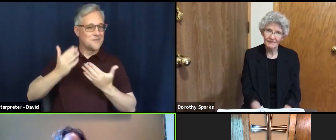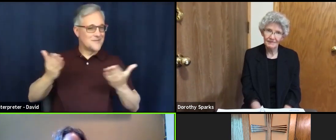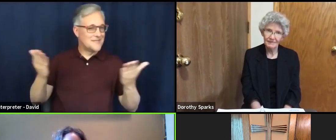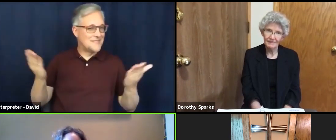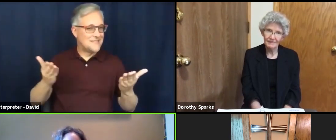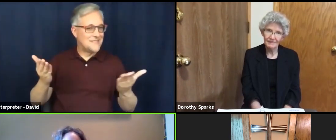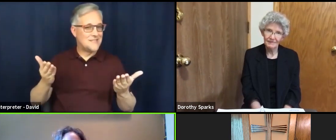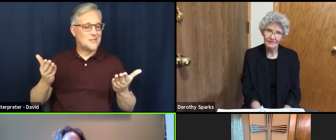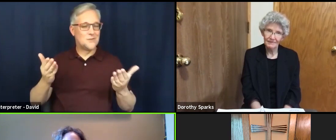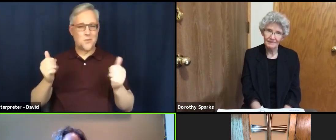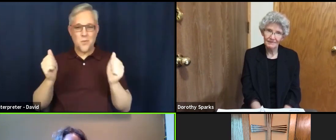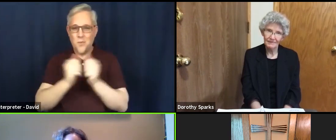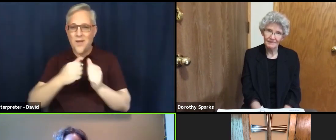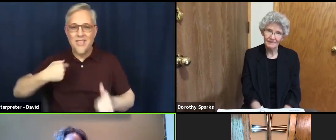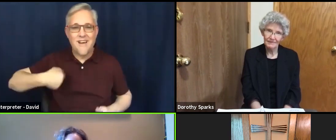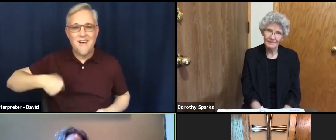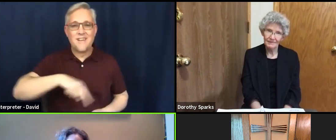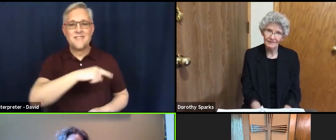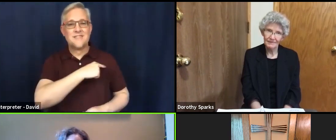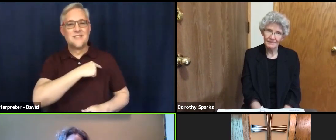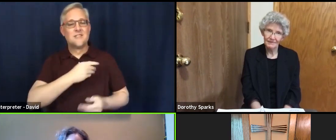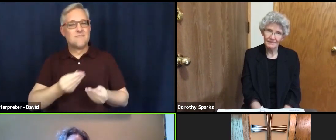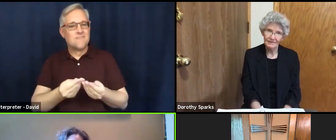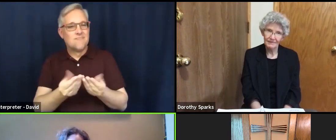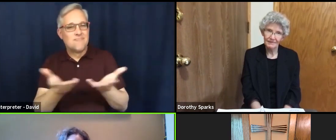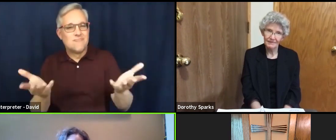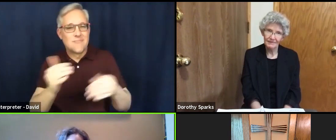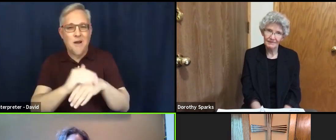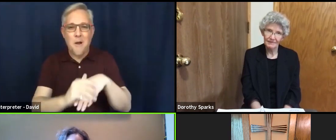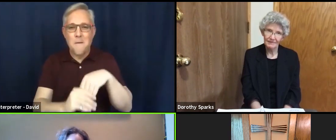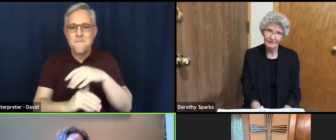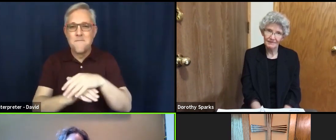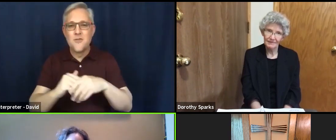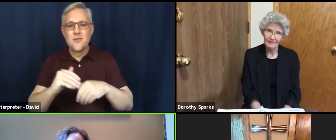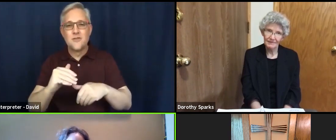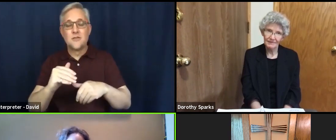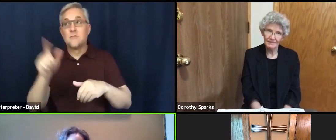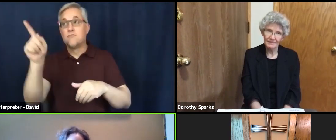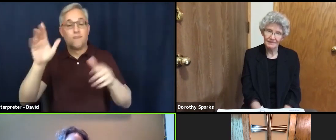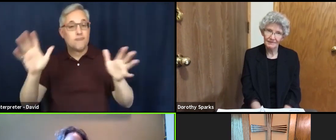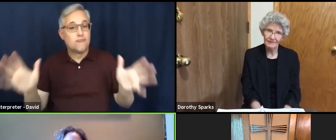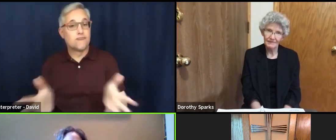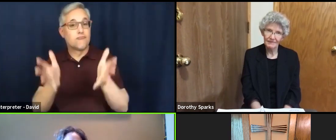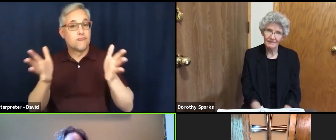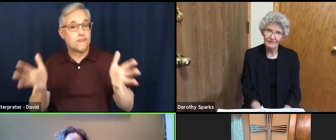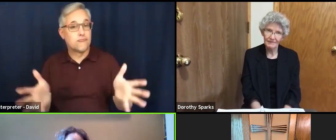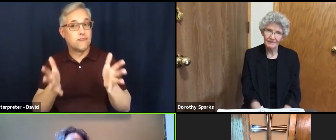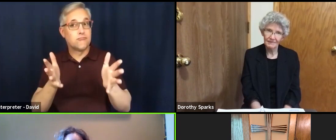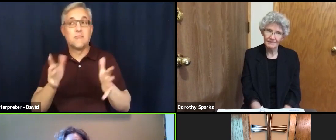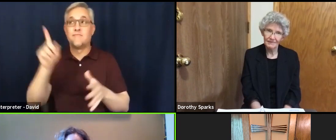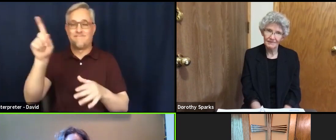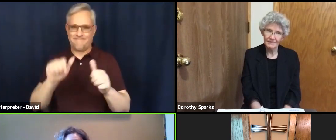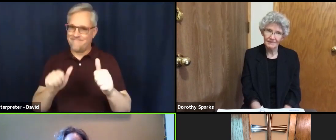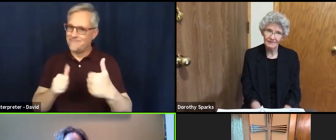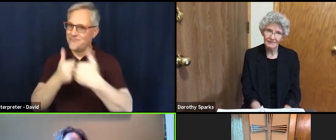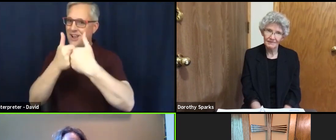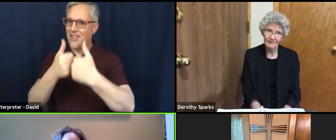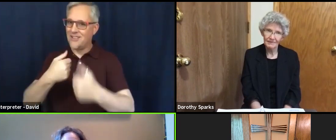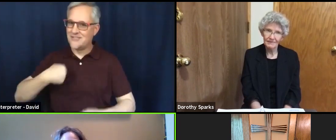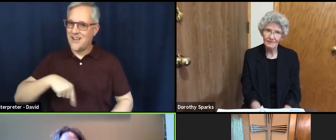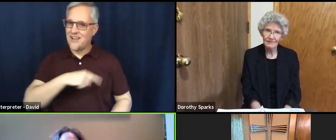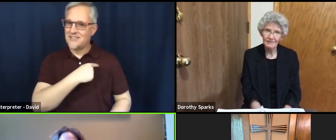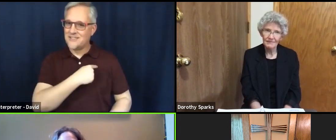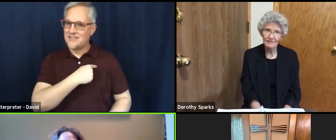comforting and encouraging us, and also challenging us to be the body and